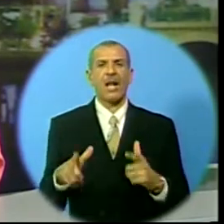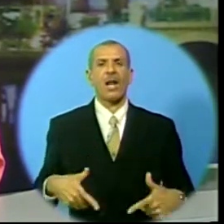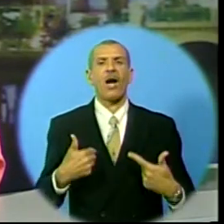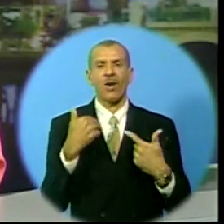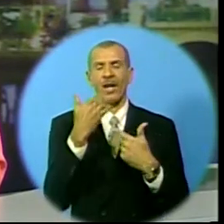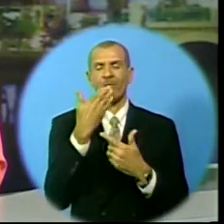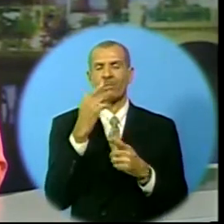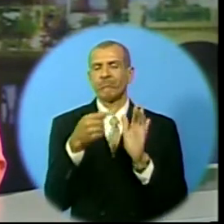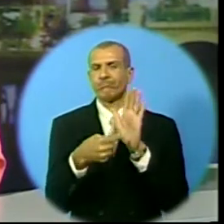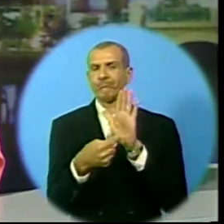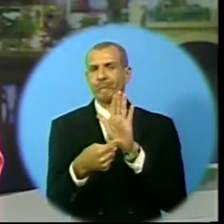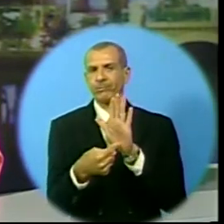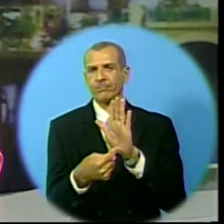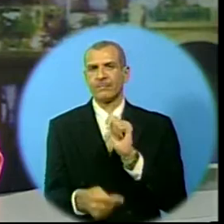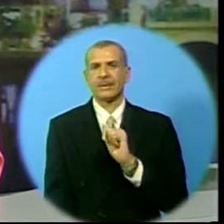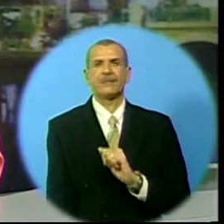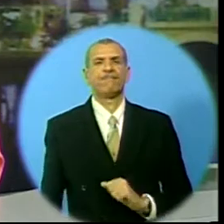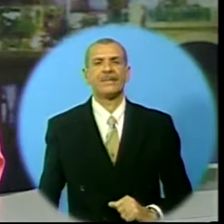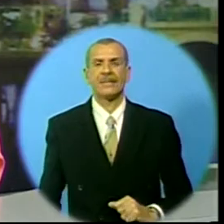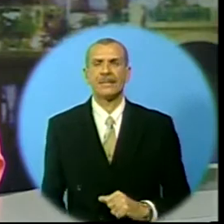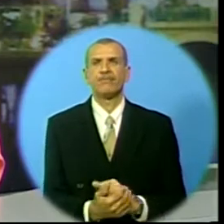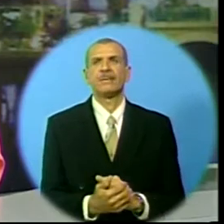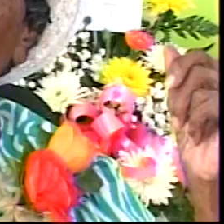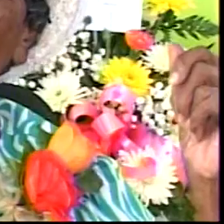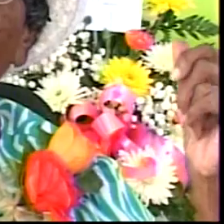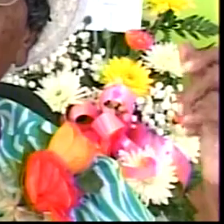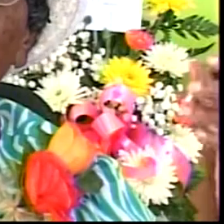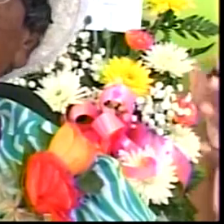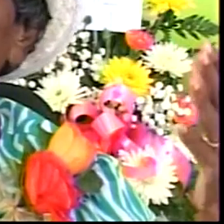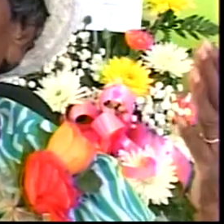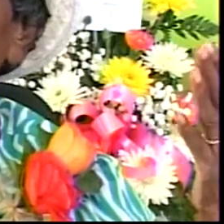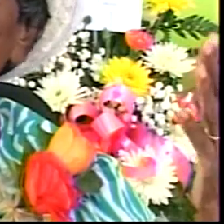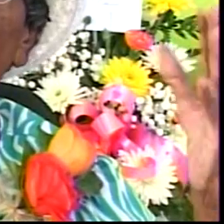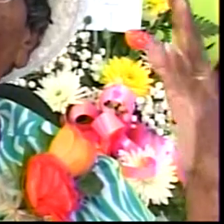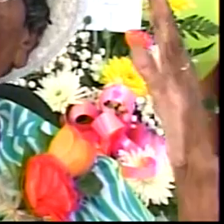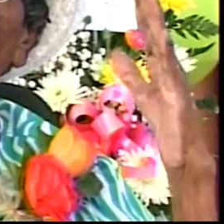testimony to that. I work hard.